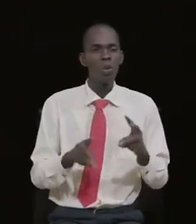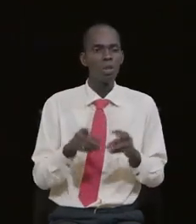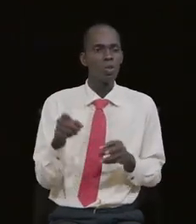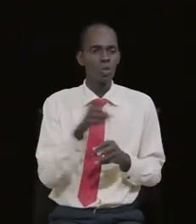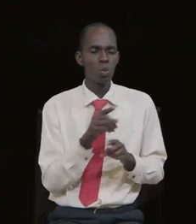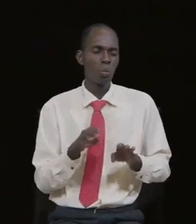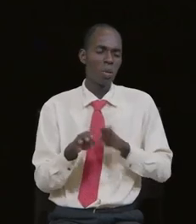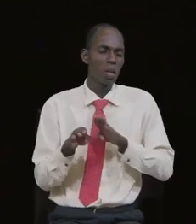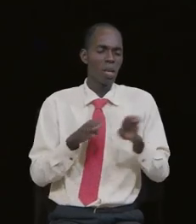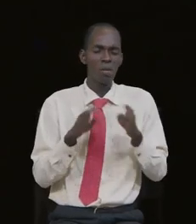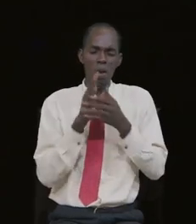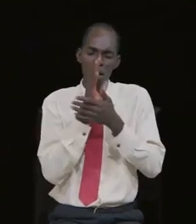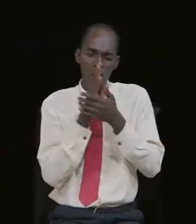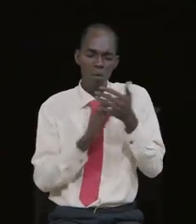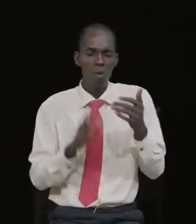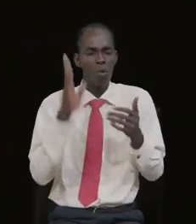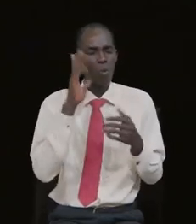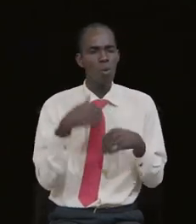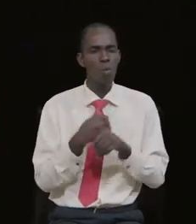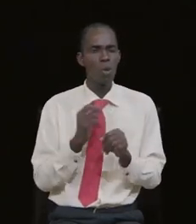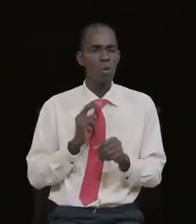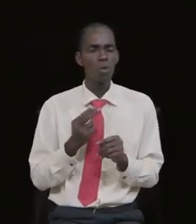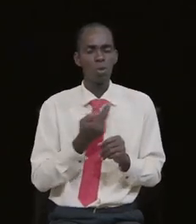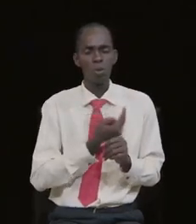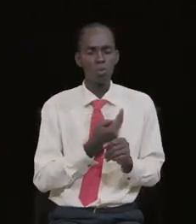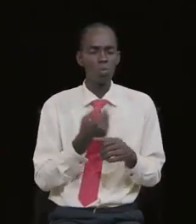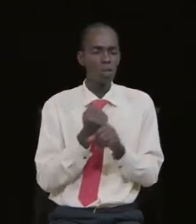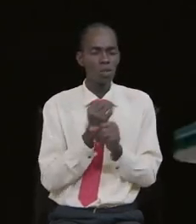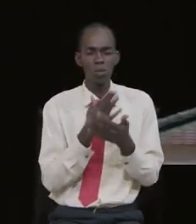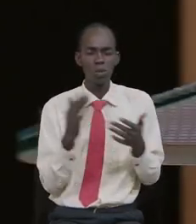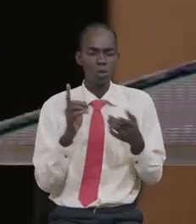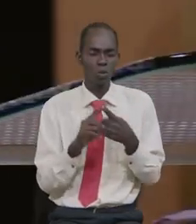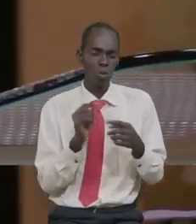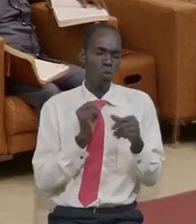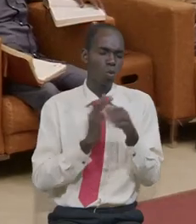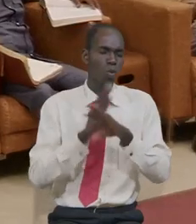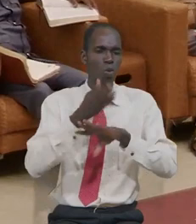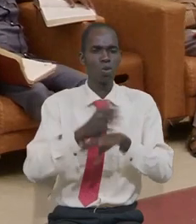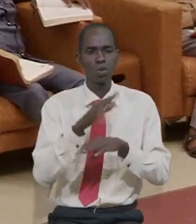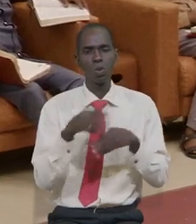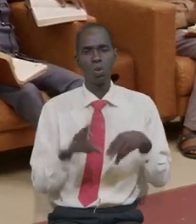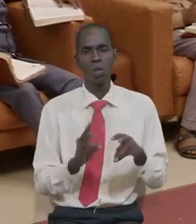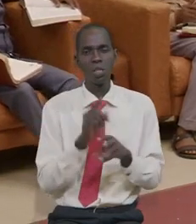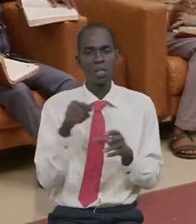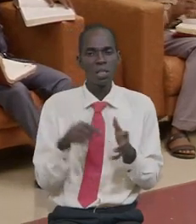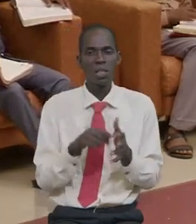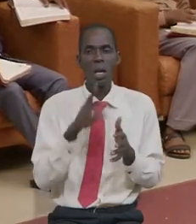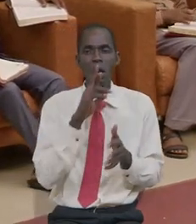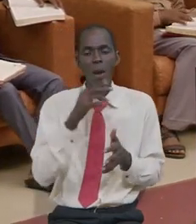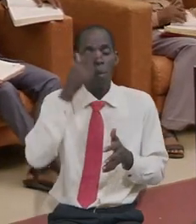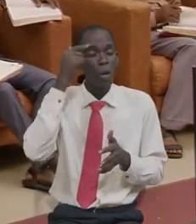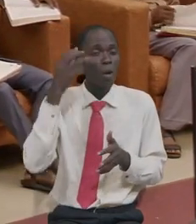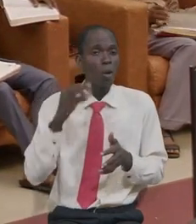moody whenever something crossed your way. All those things are removed because of the